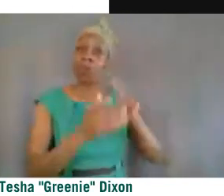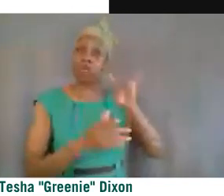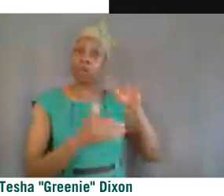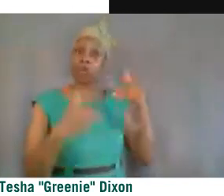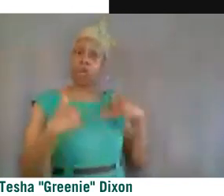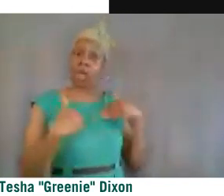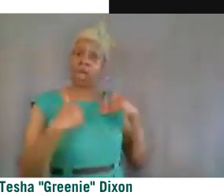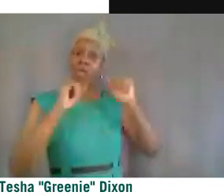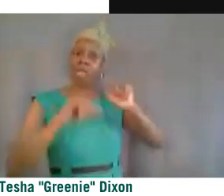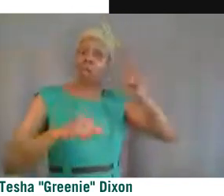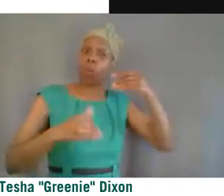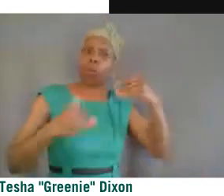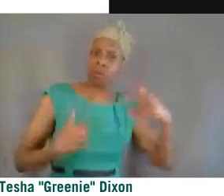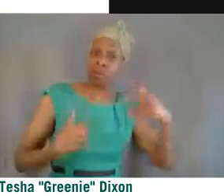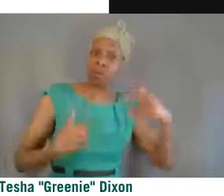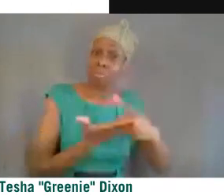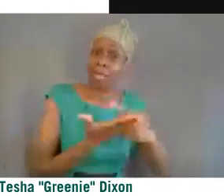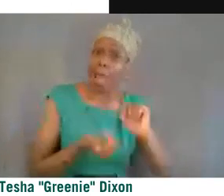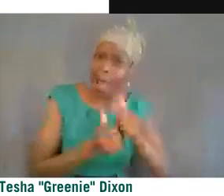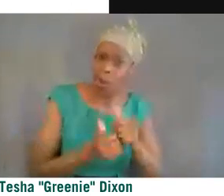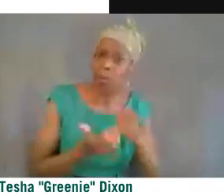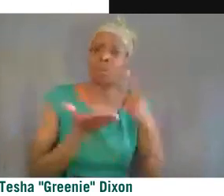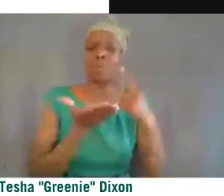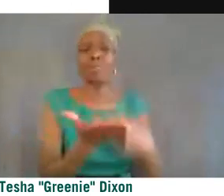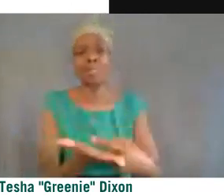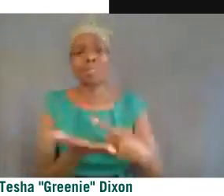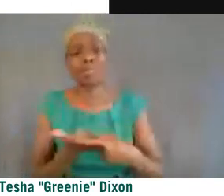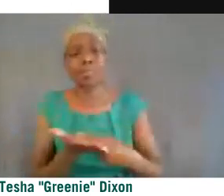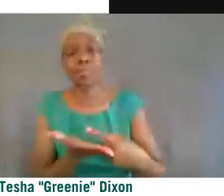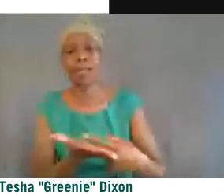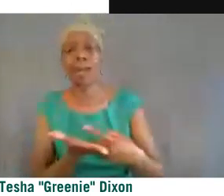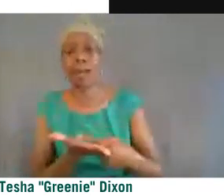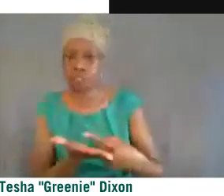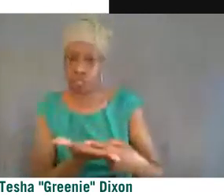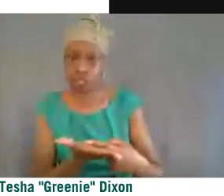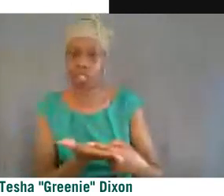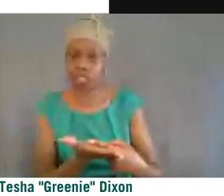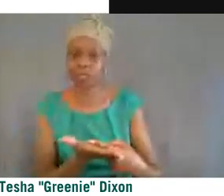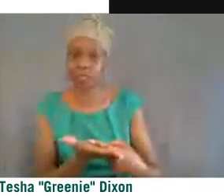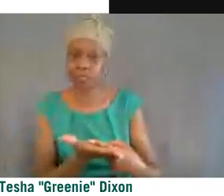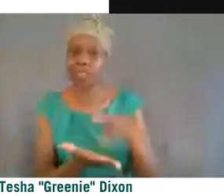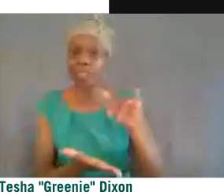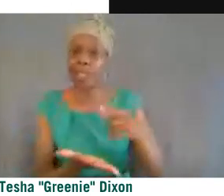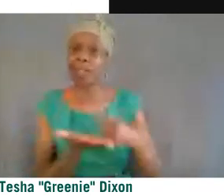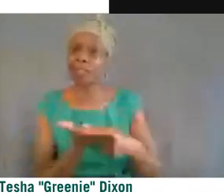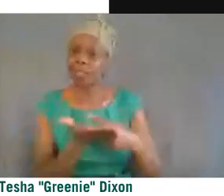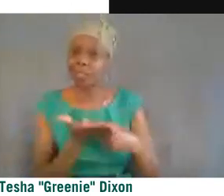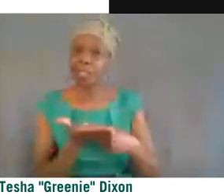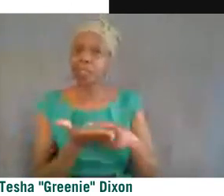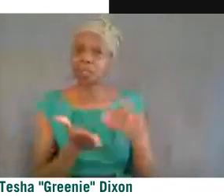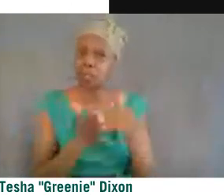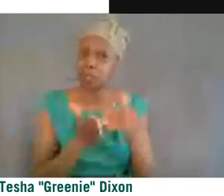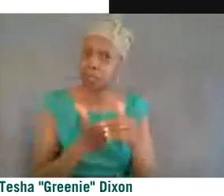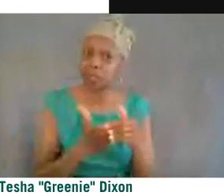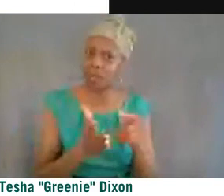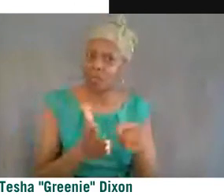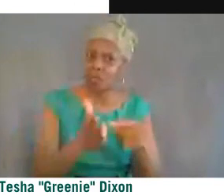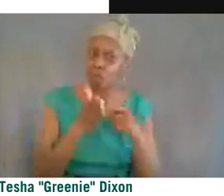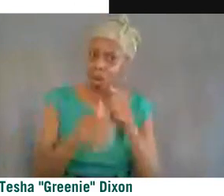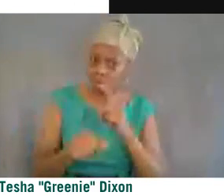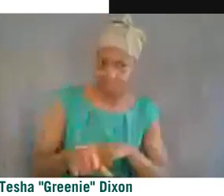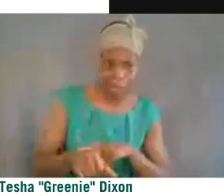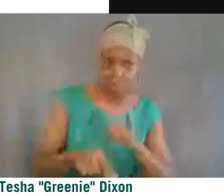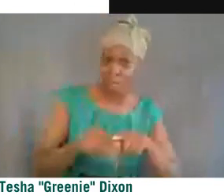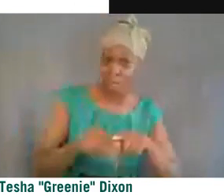this with a discussion. And this discussion often takes a while, and it often